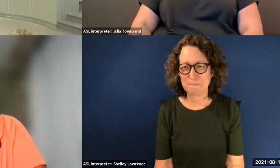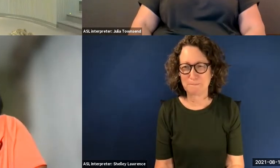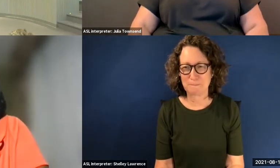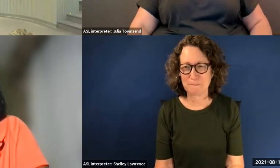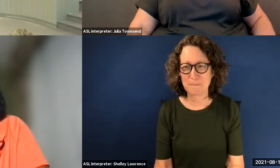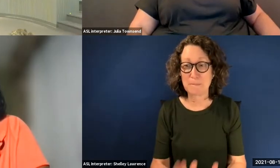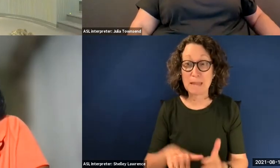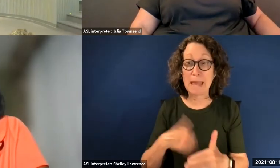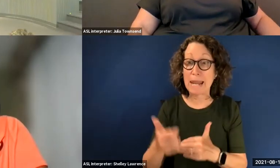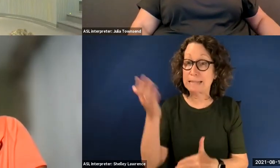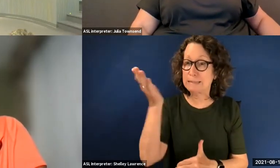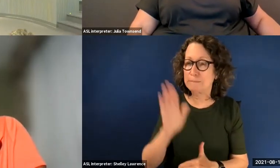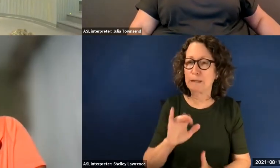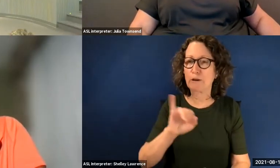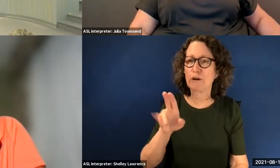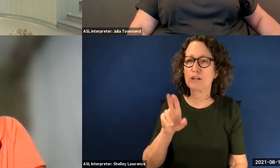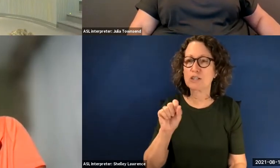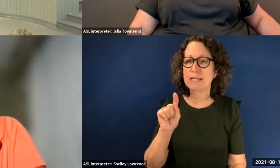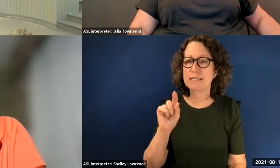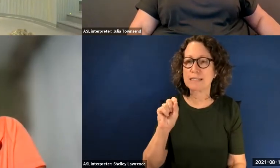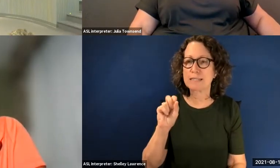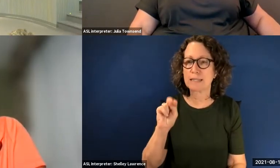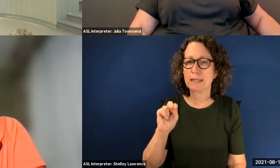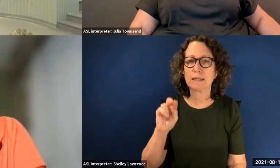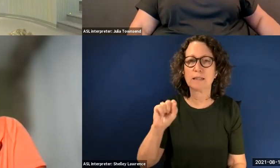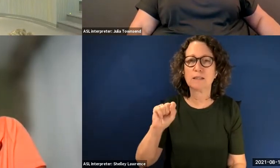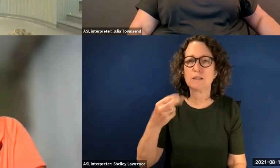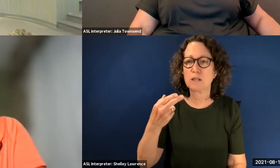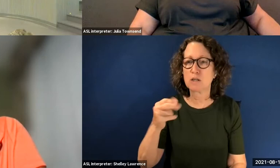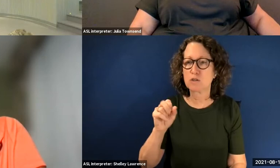Next speaker is Justin Shores.